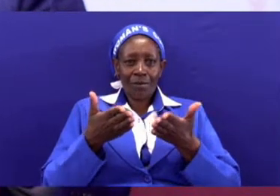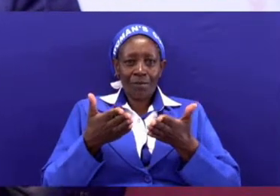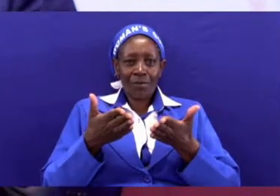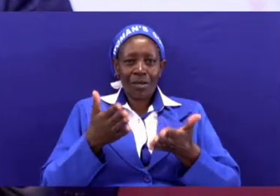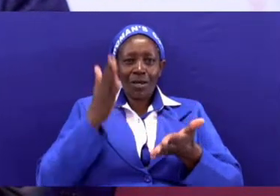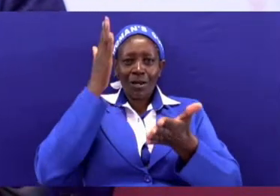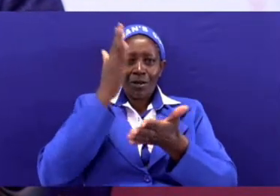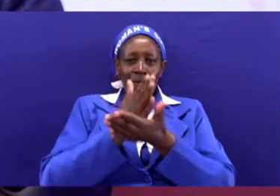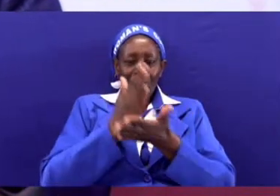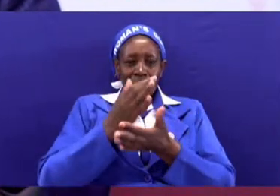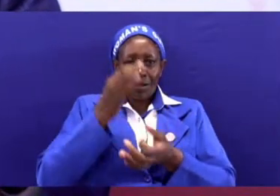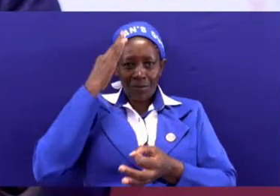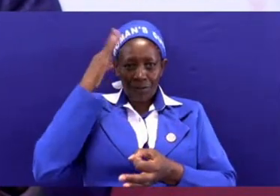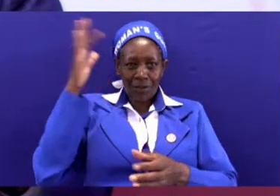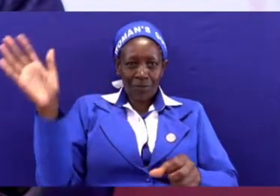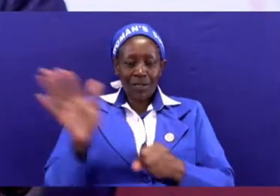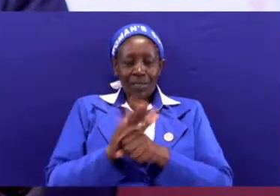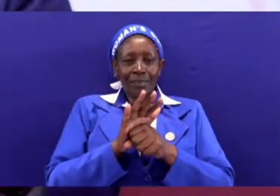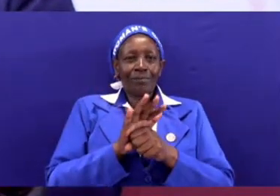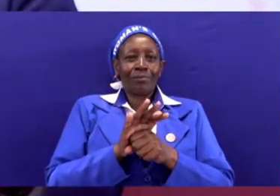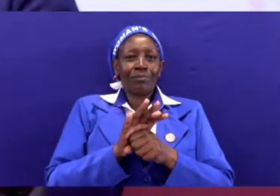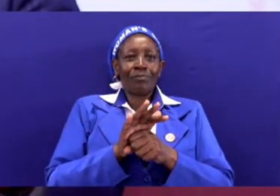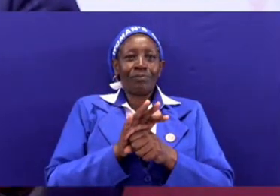in faithfulness.